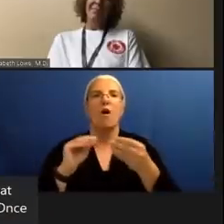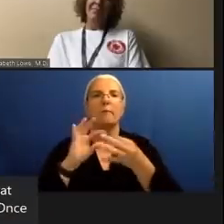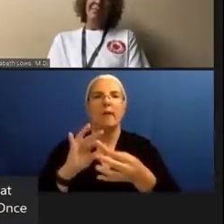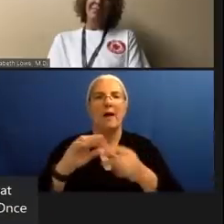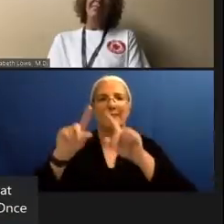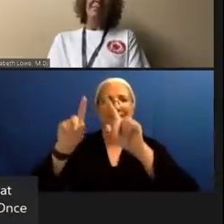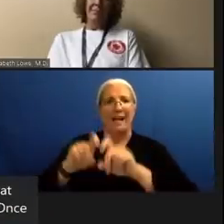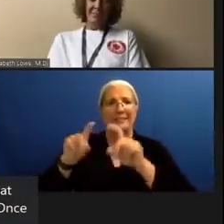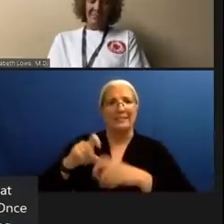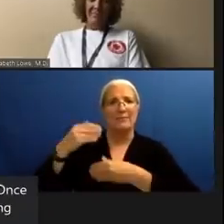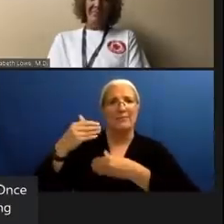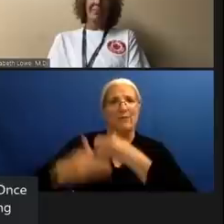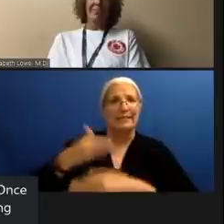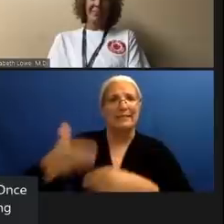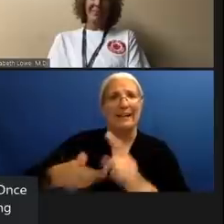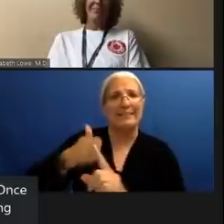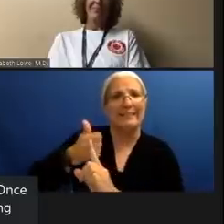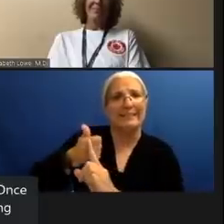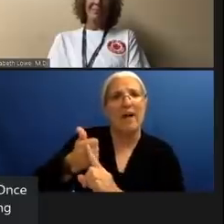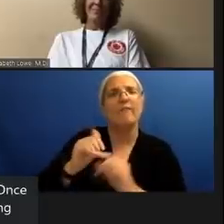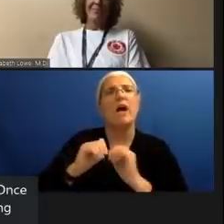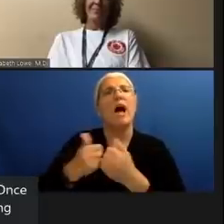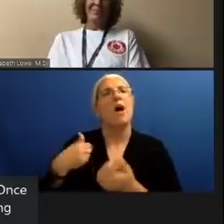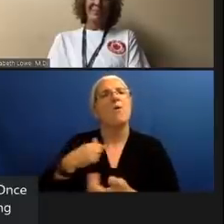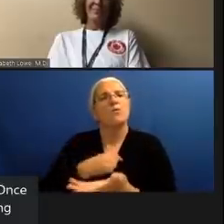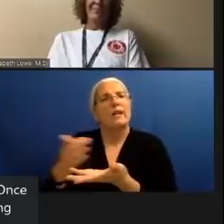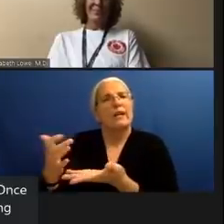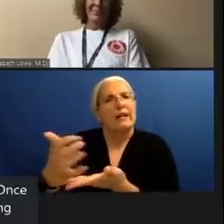collecting the samples, and thank you for providing some behind